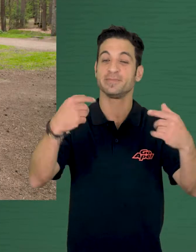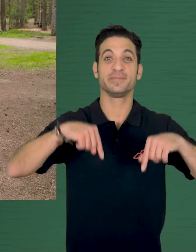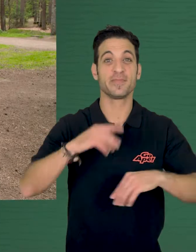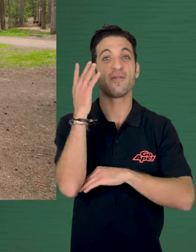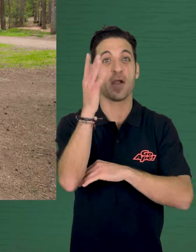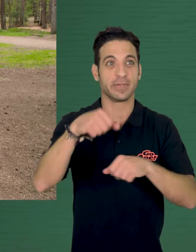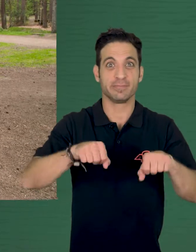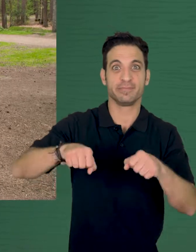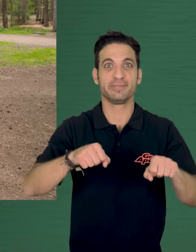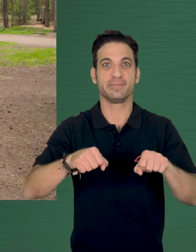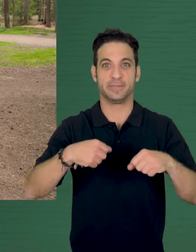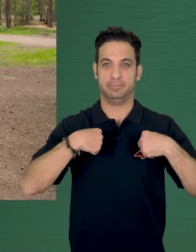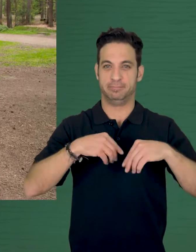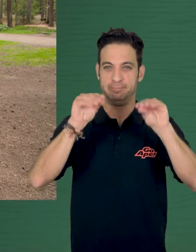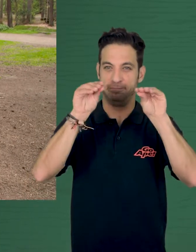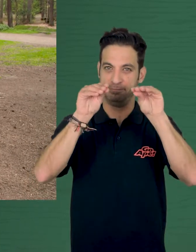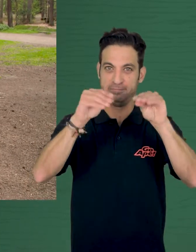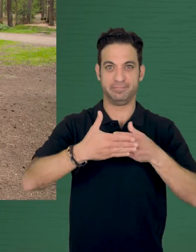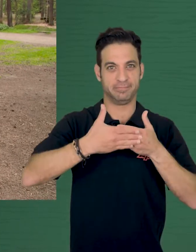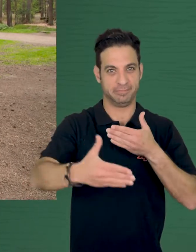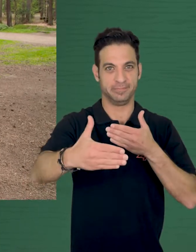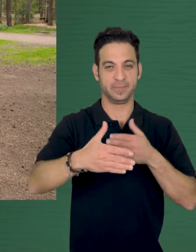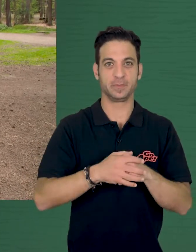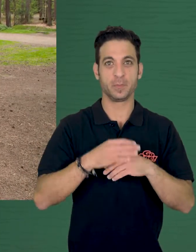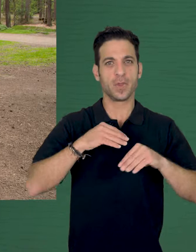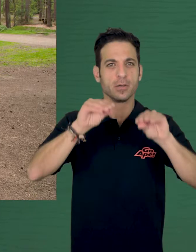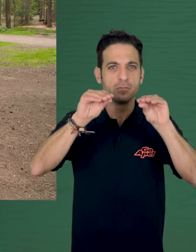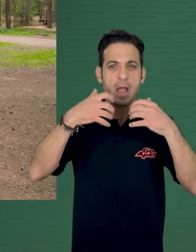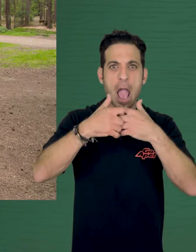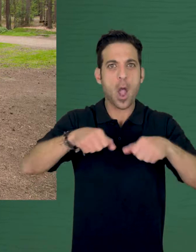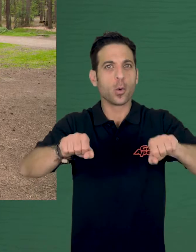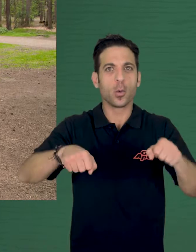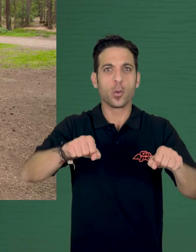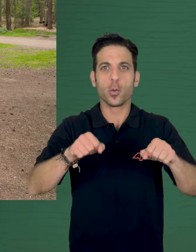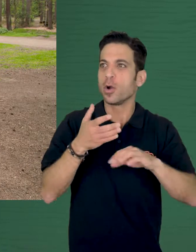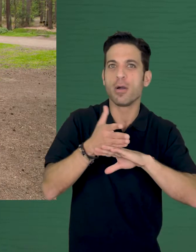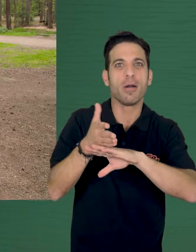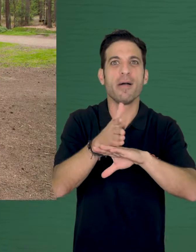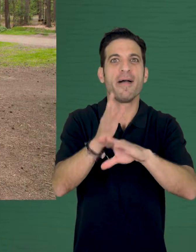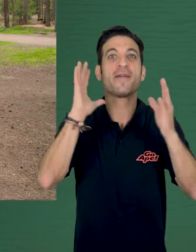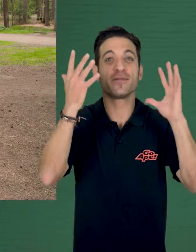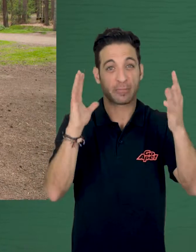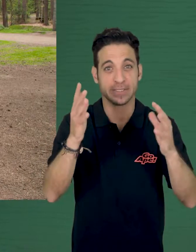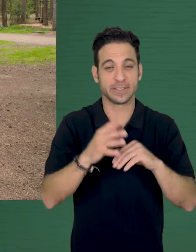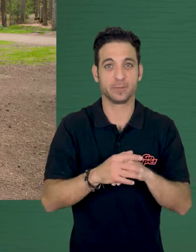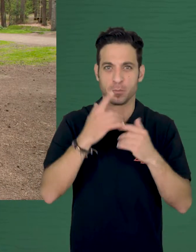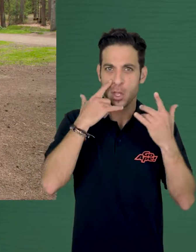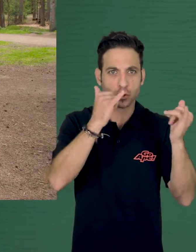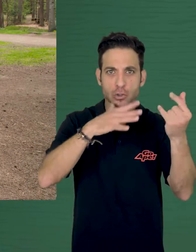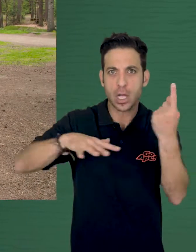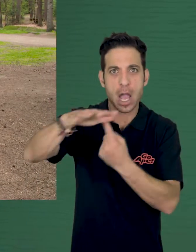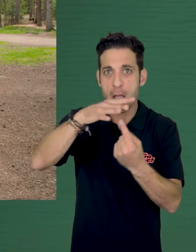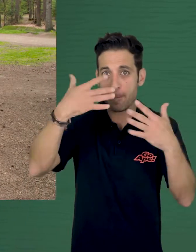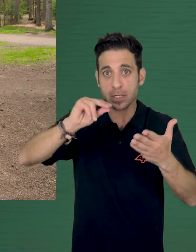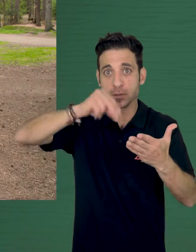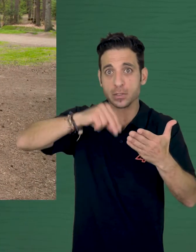Hi guys, welcome to Forest Segway. I'm going to be your instructor for the session. I'm going to teach you how to ride the segways and lead you through the forest. Can I just